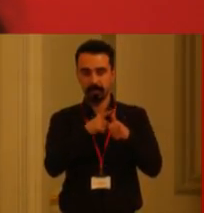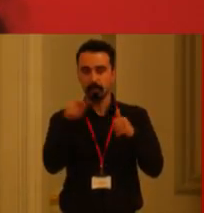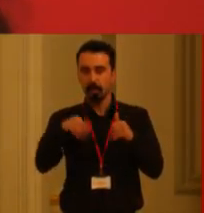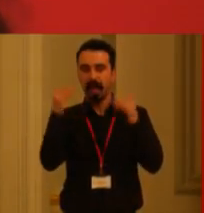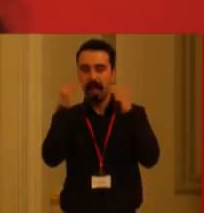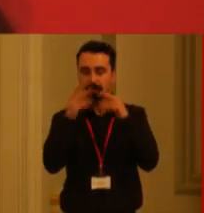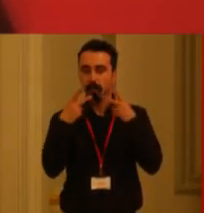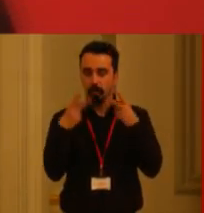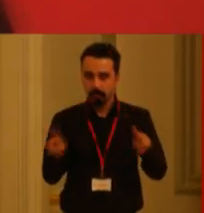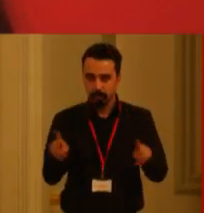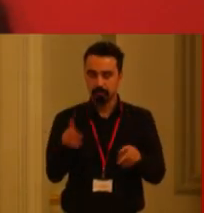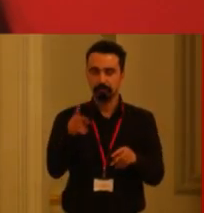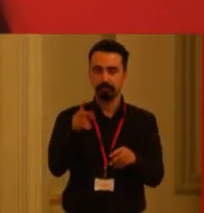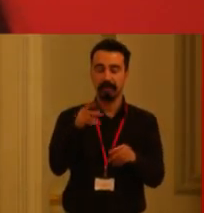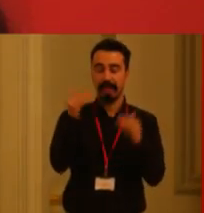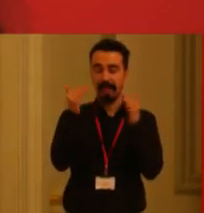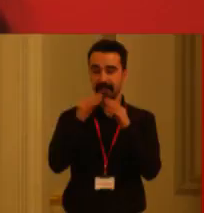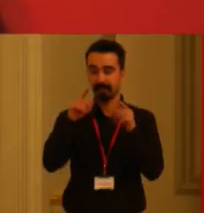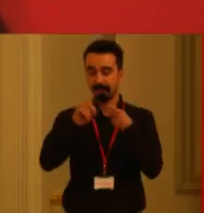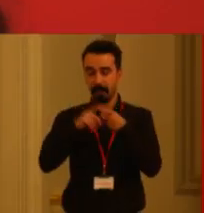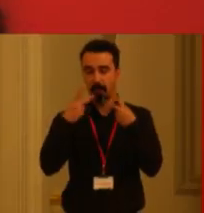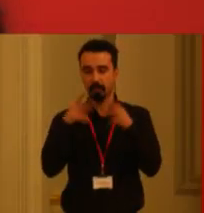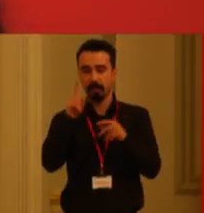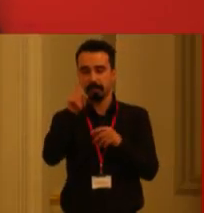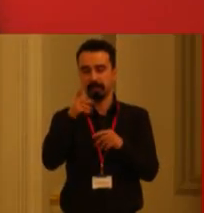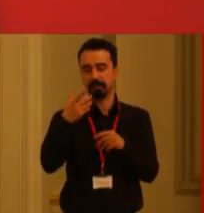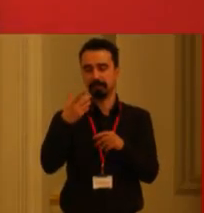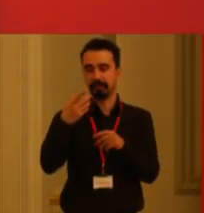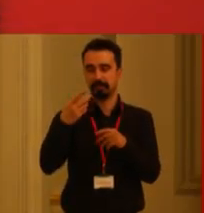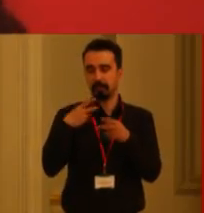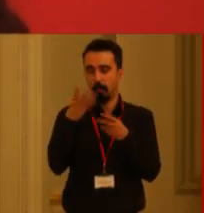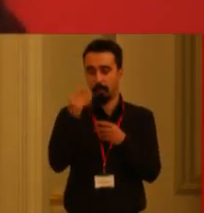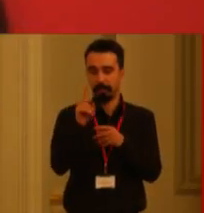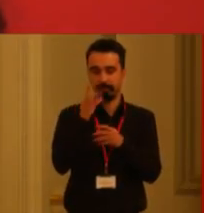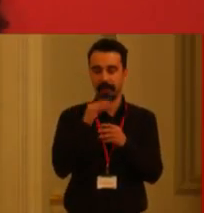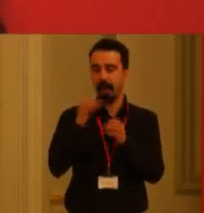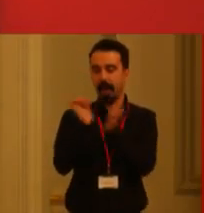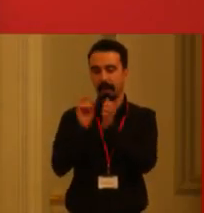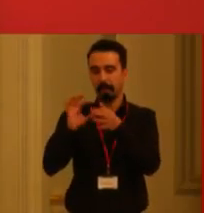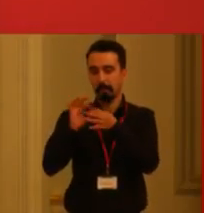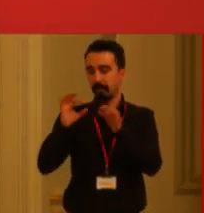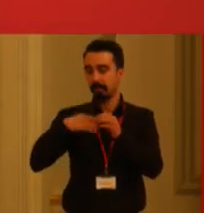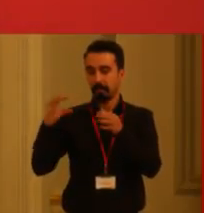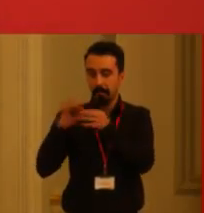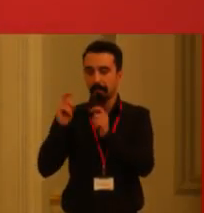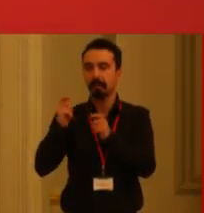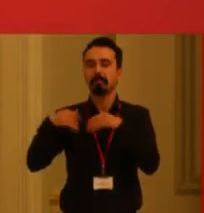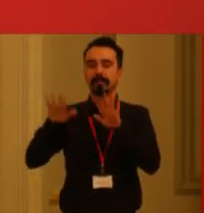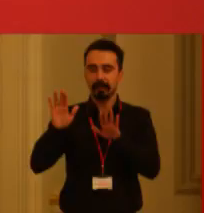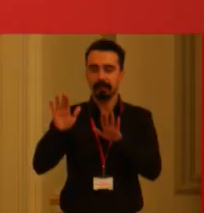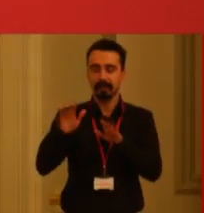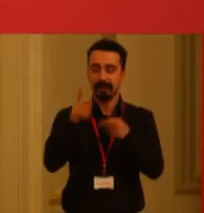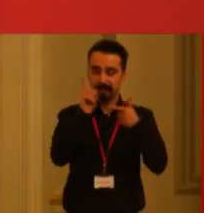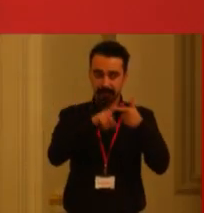with their own means? So, equal and autonomous individual to be